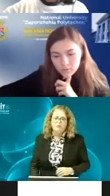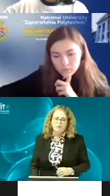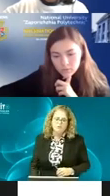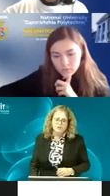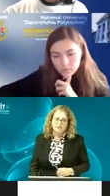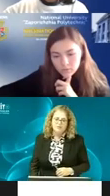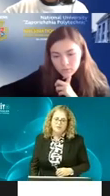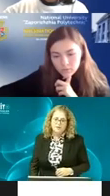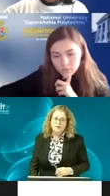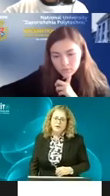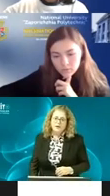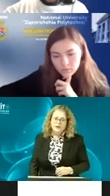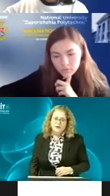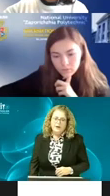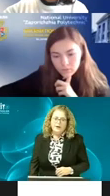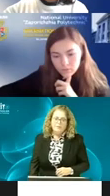about amongst yourselves.